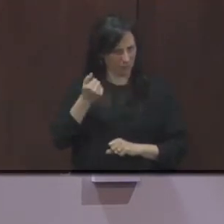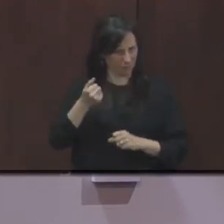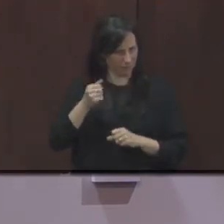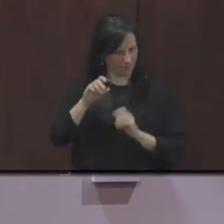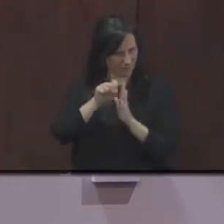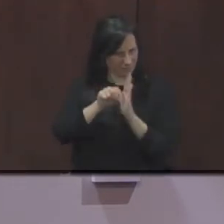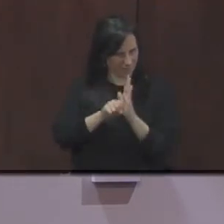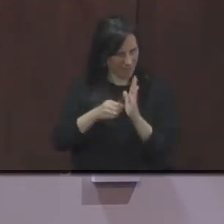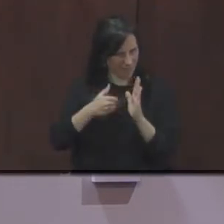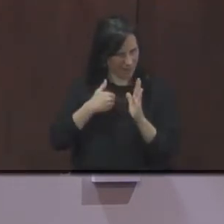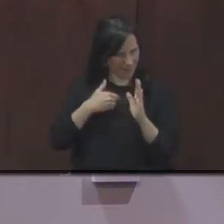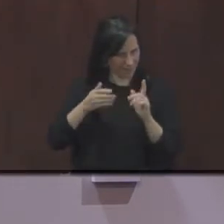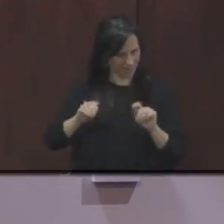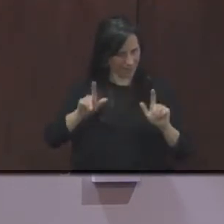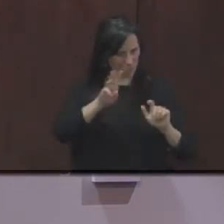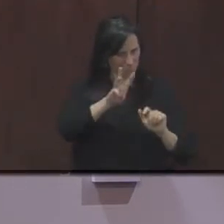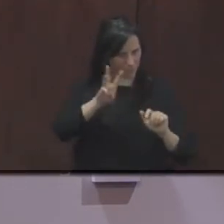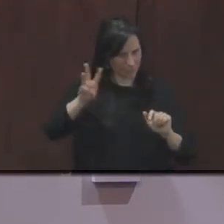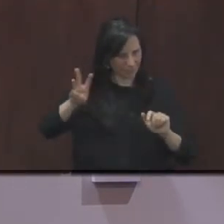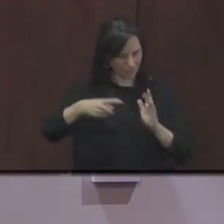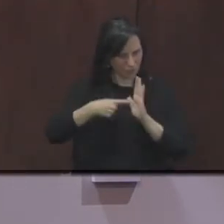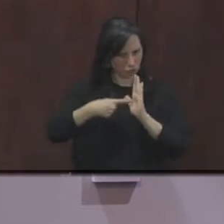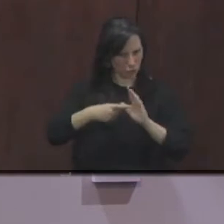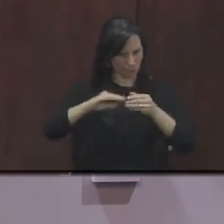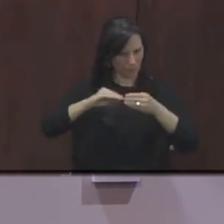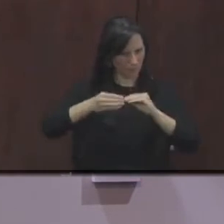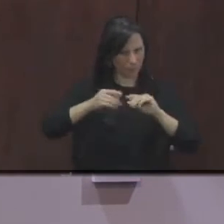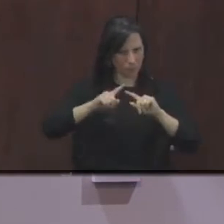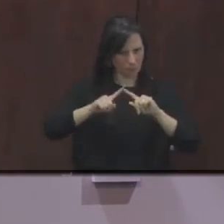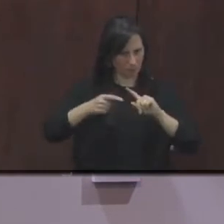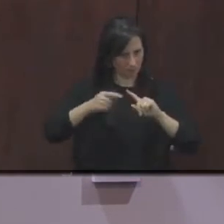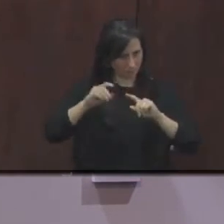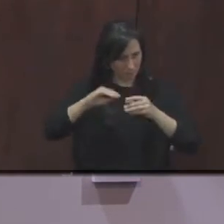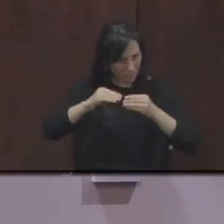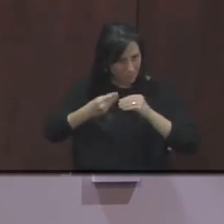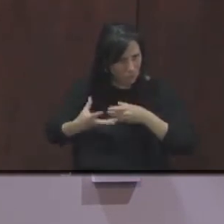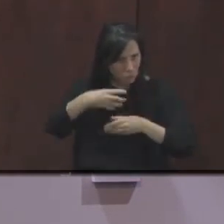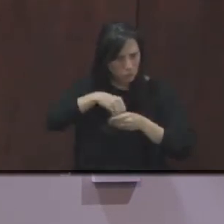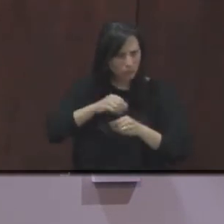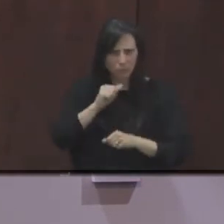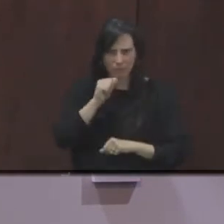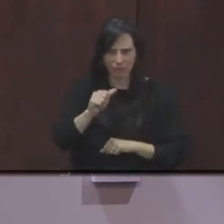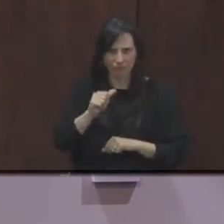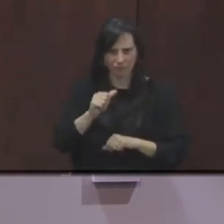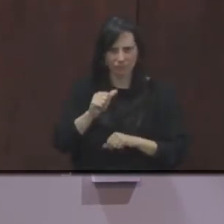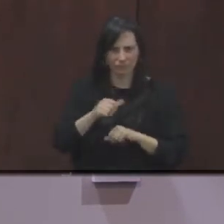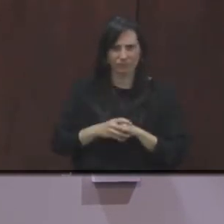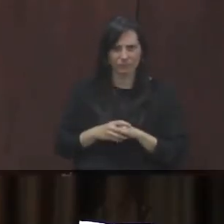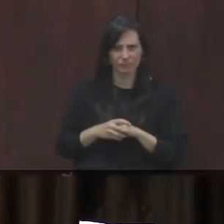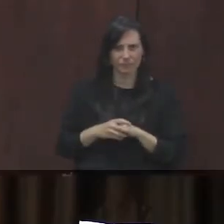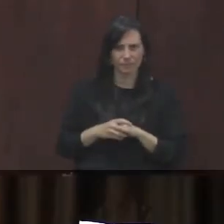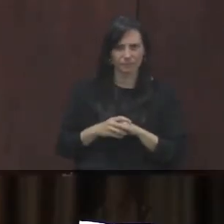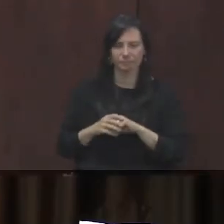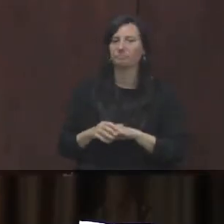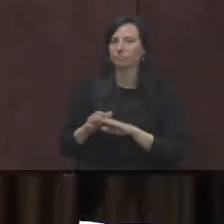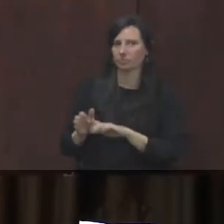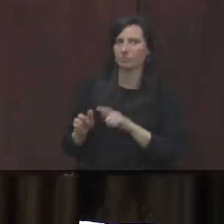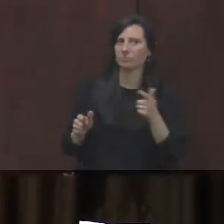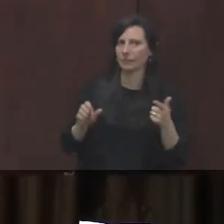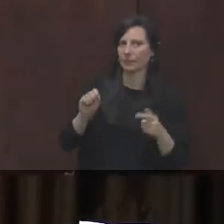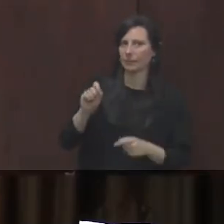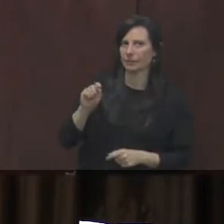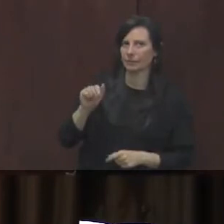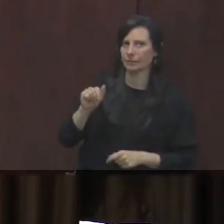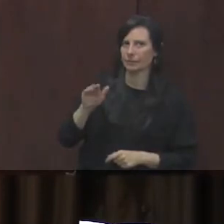that those numbers are not included in that dashboard as well? So I can tell you, sorry, so we do not receive a